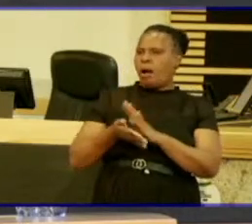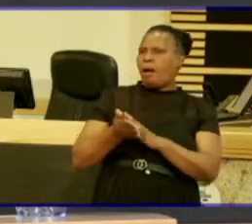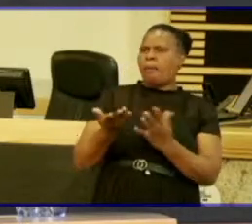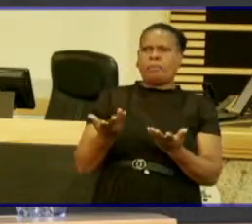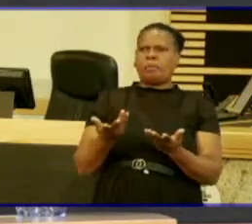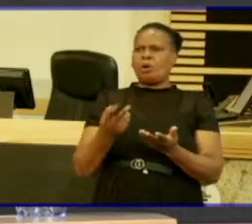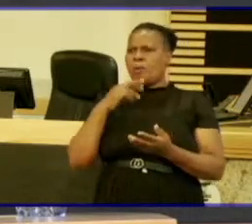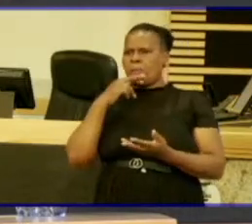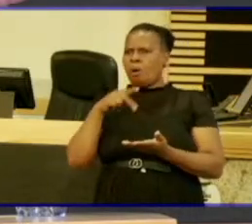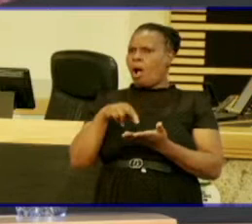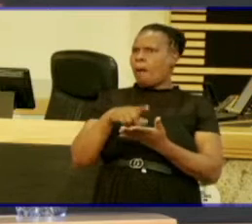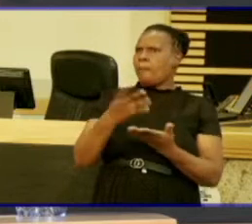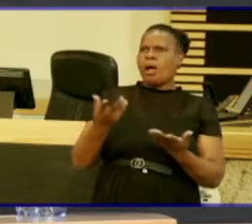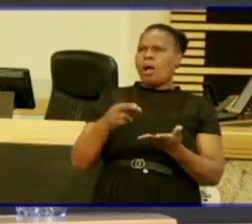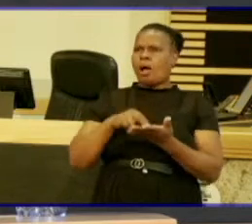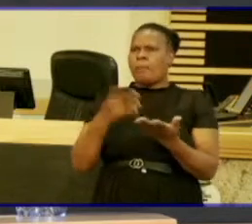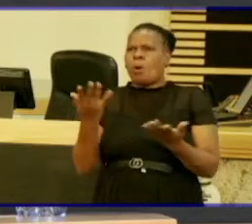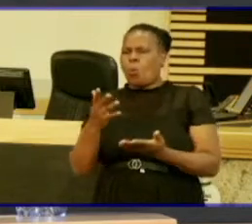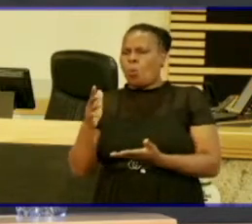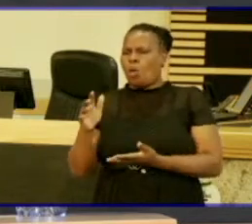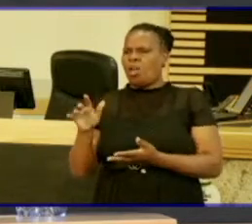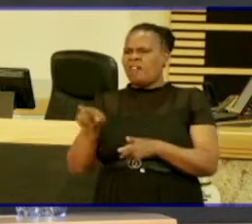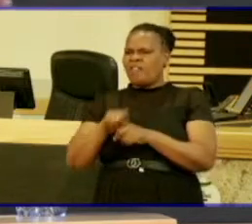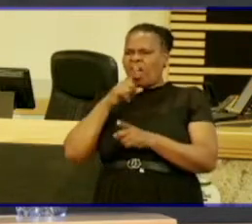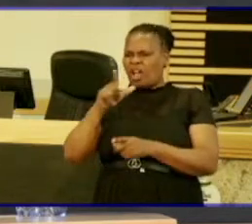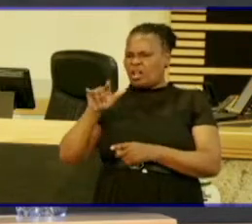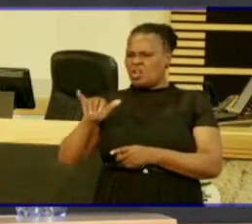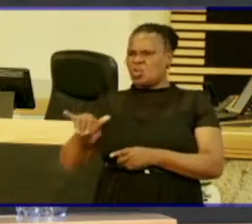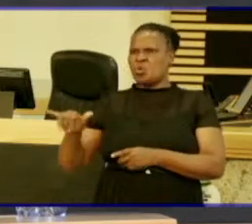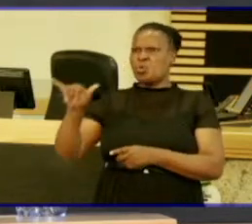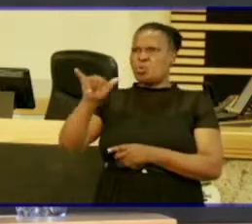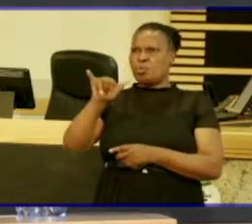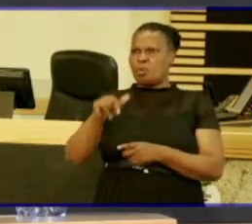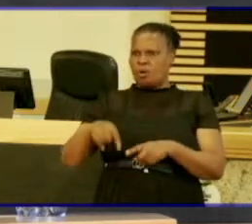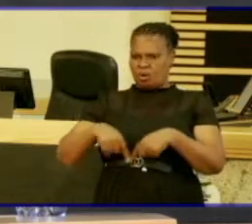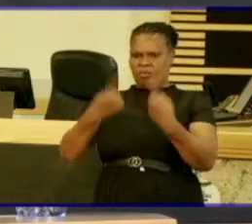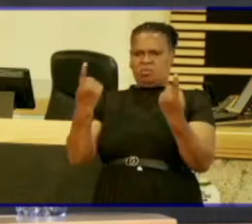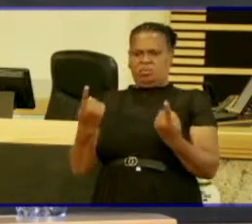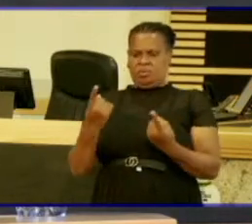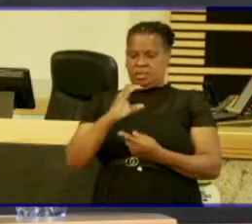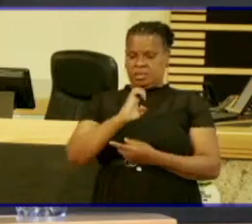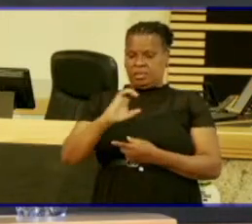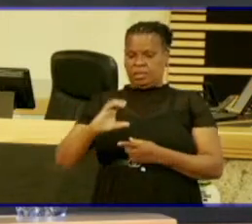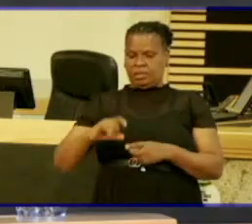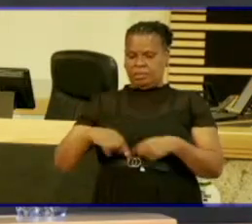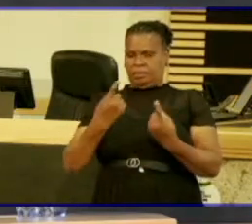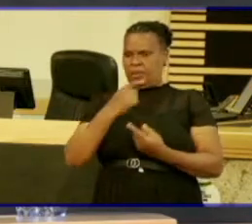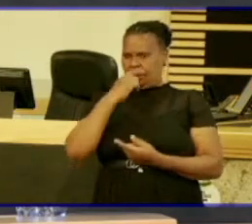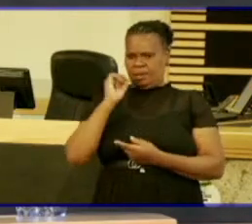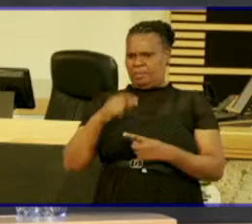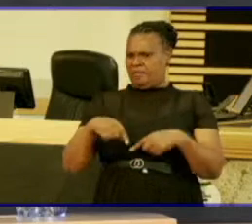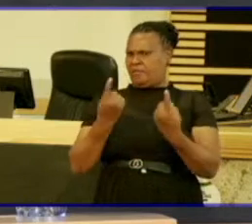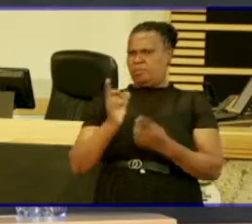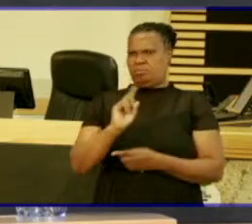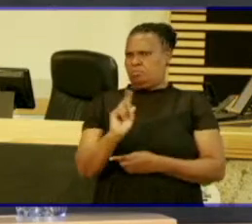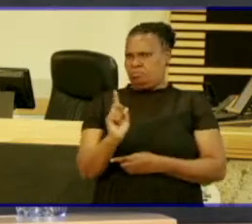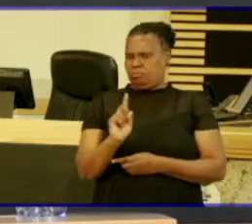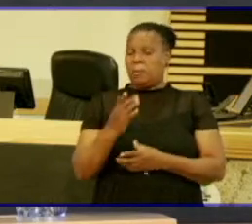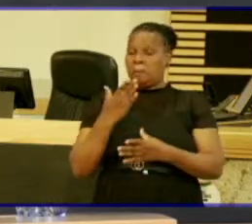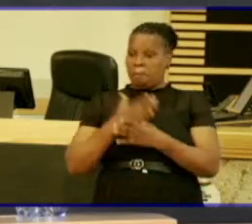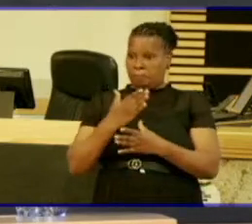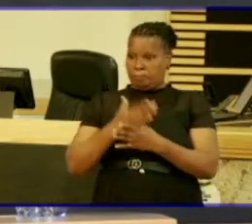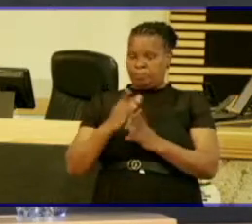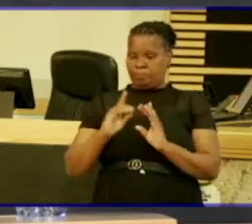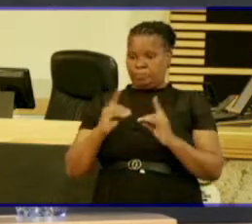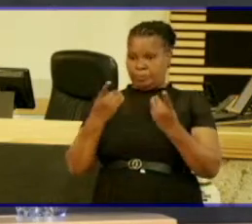uhamba apho okanye uhamba eEurope. Xa ufika edolophini ubizelwe igama eliseEurope libizelwa e-Eastern Cape. That department has got a task